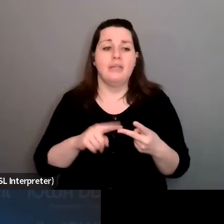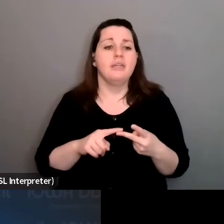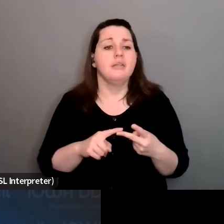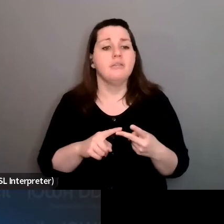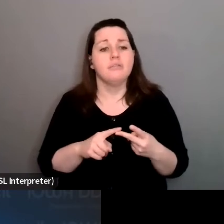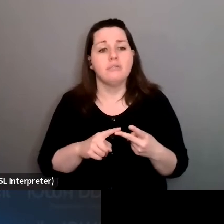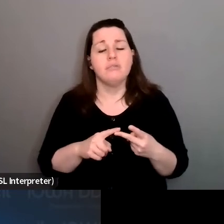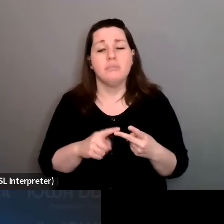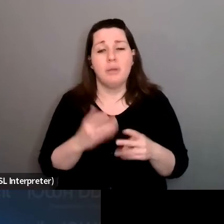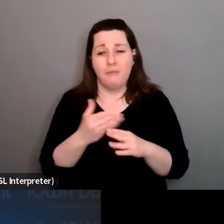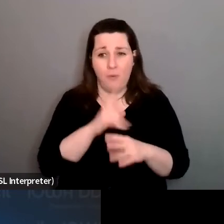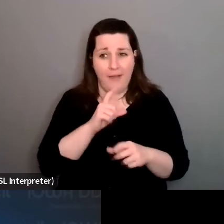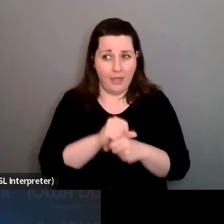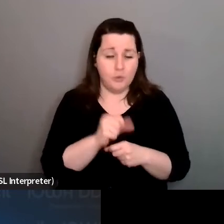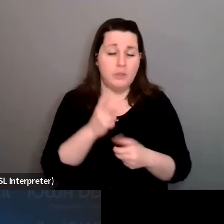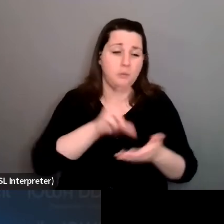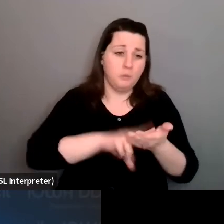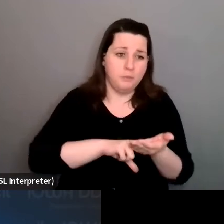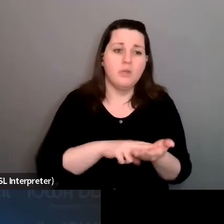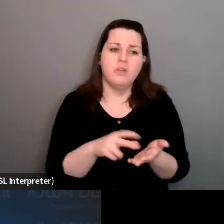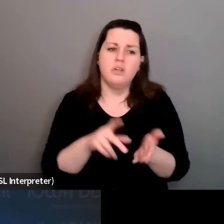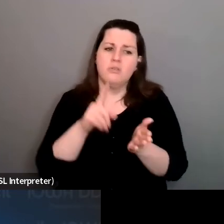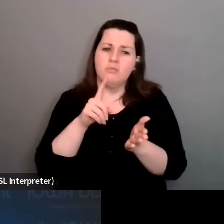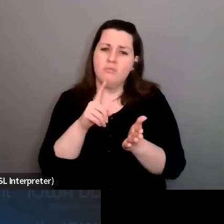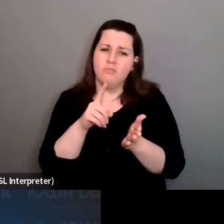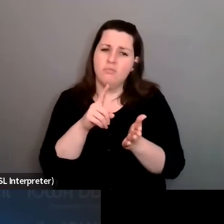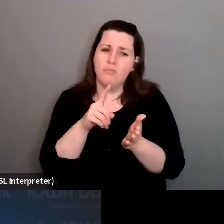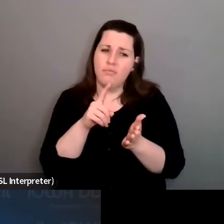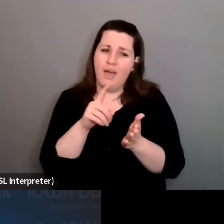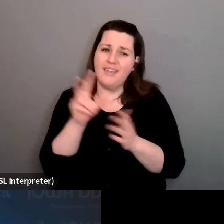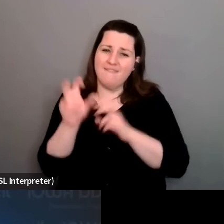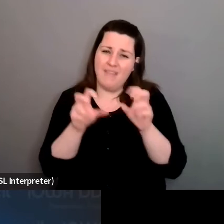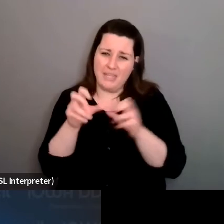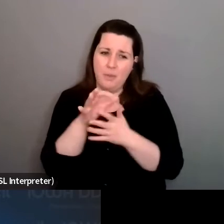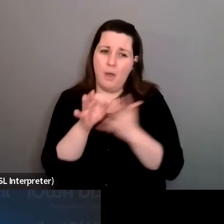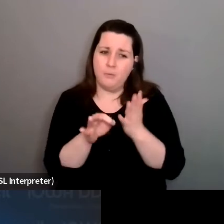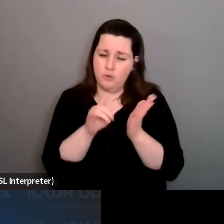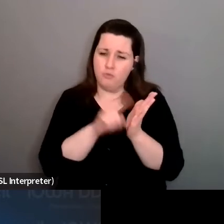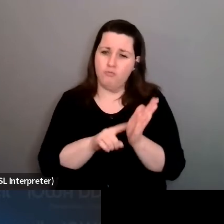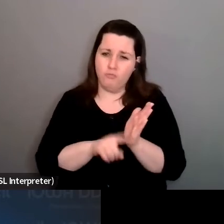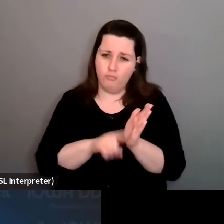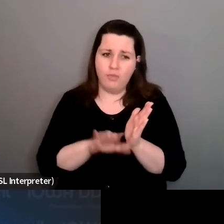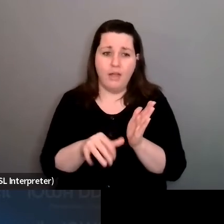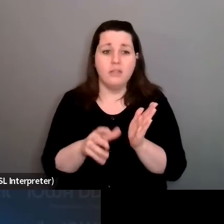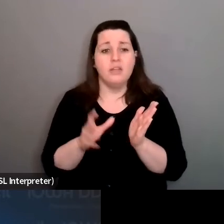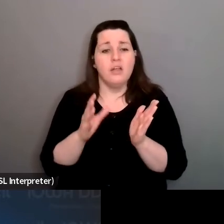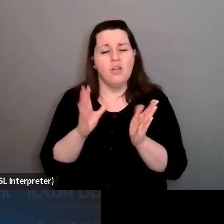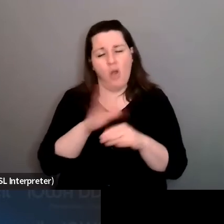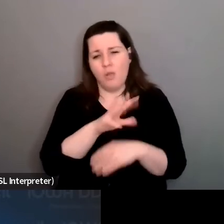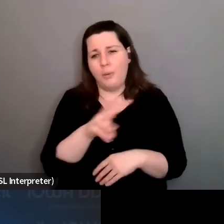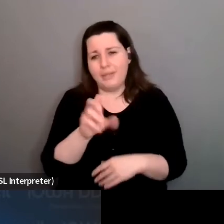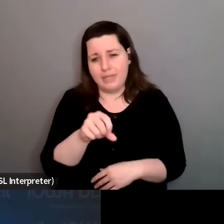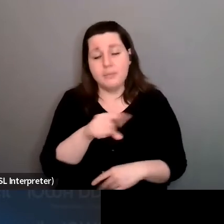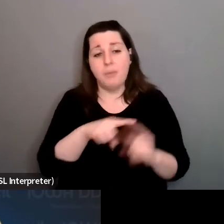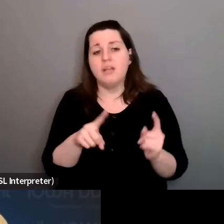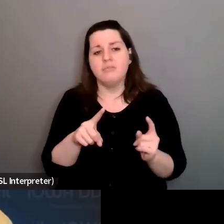before you actually go online to enroll is to look at the investment options. We have those out on our website, but that's a good thing to